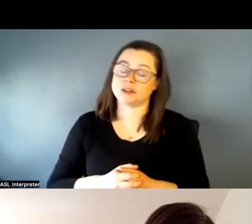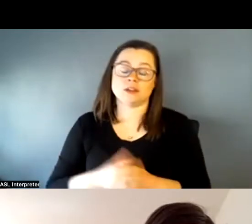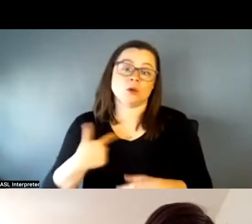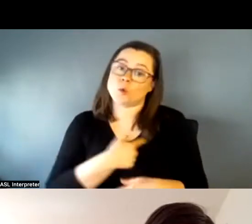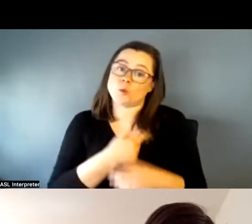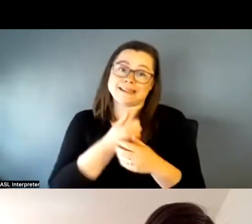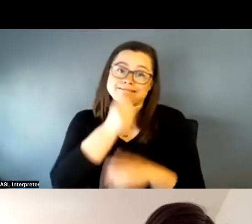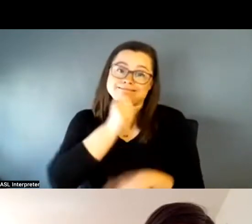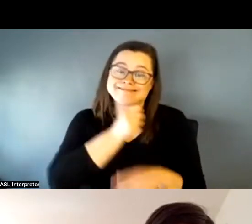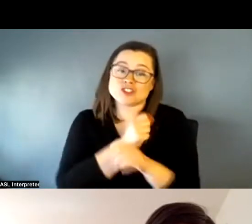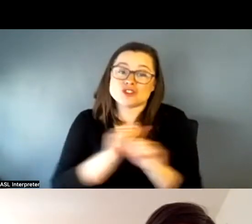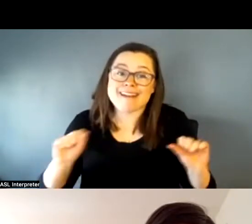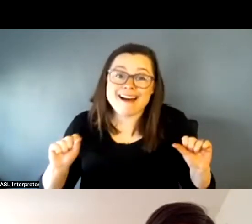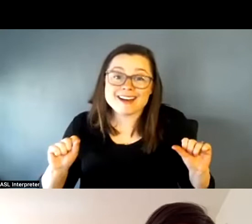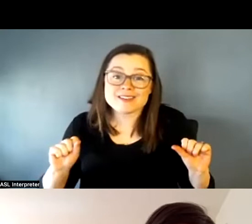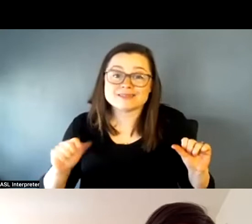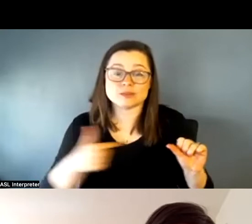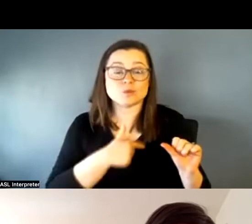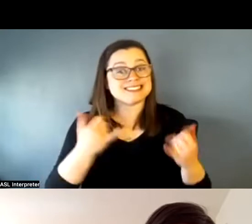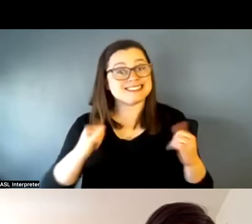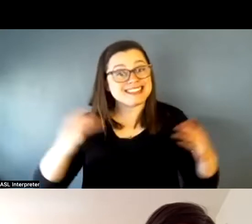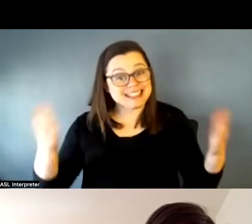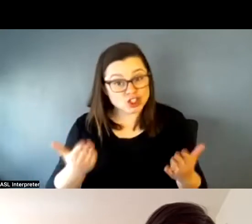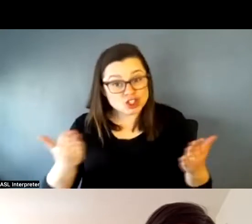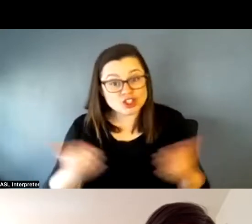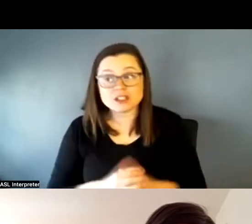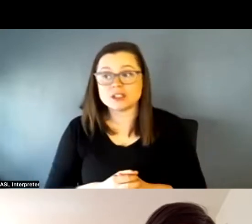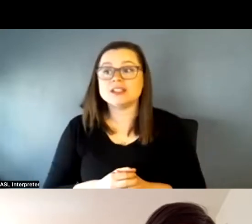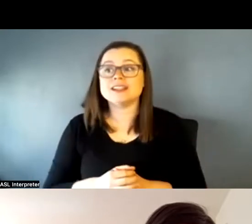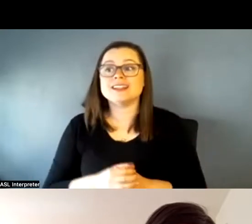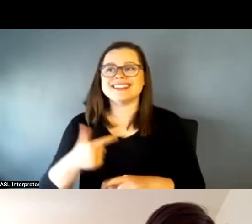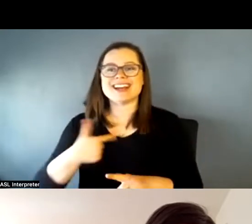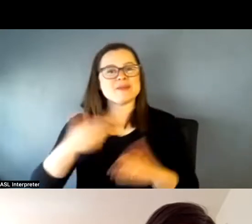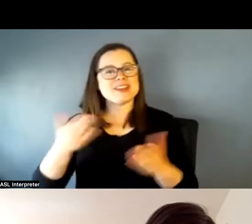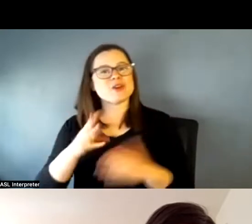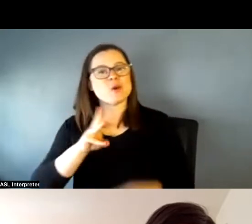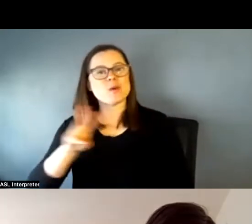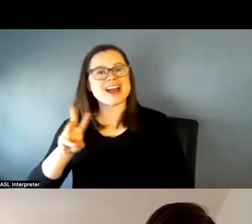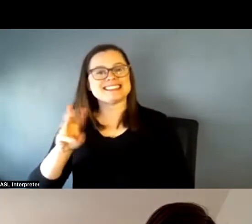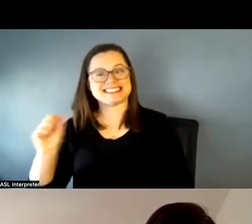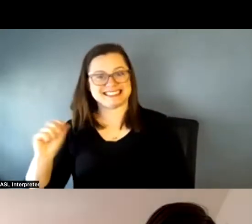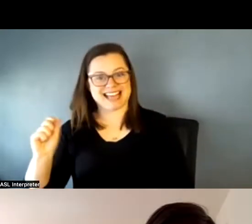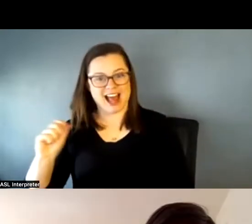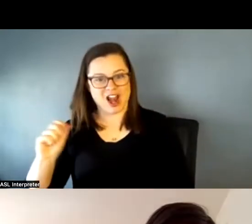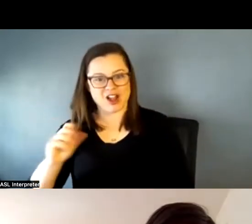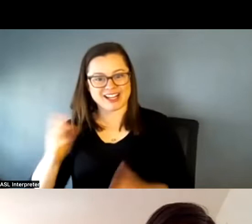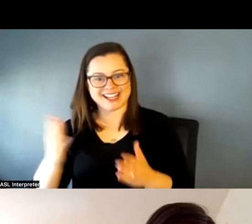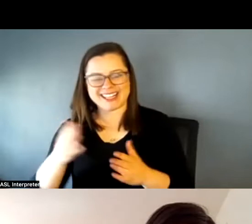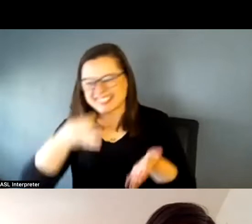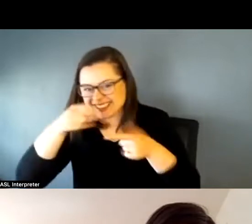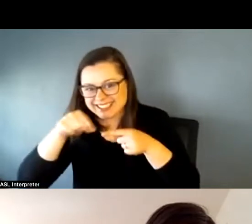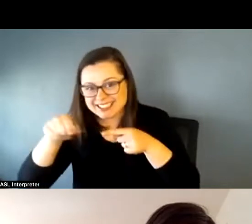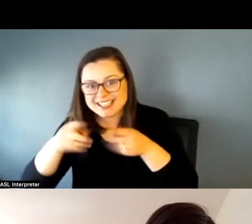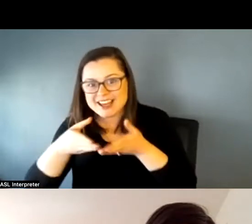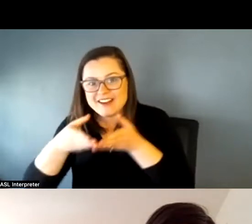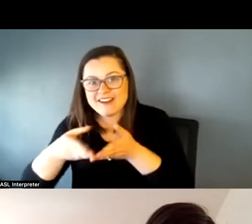here. And I'm coming to you today from West Seattle, just above the Fauntleroy Ferry. So the Duwamish people